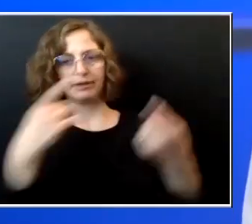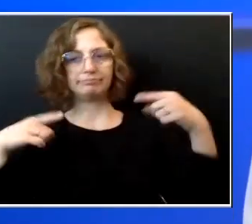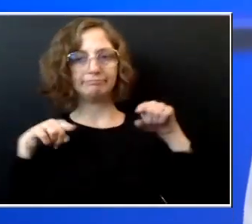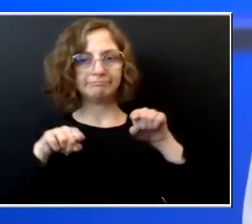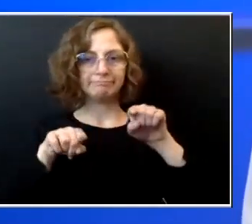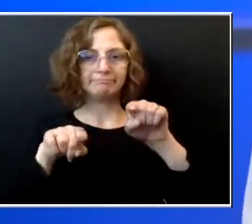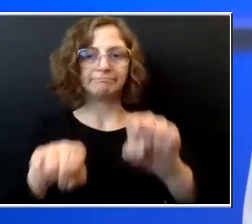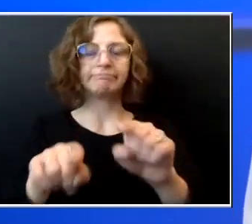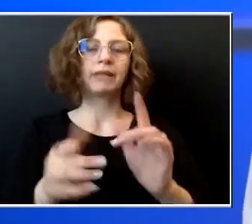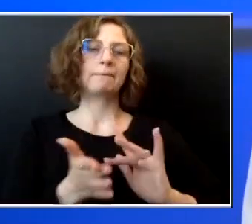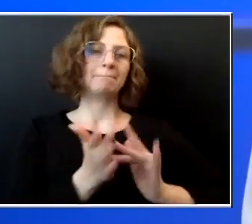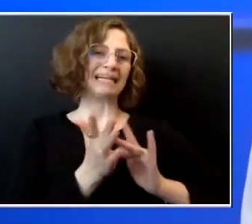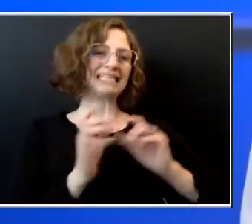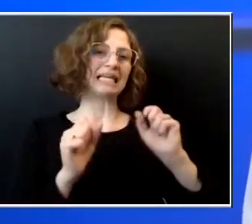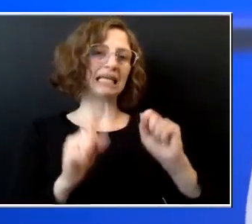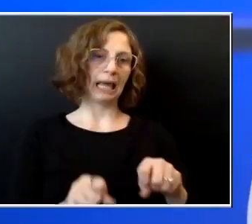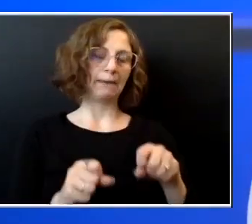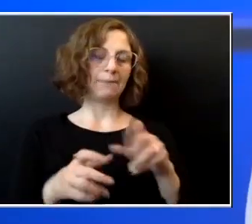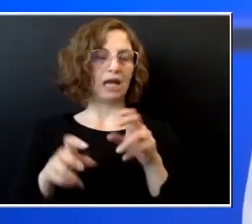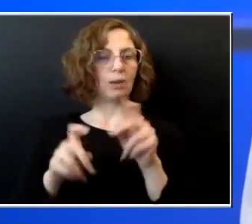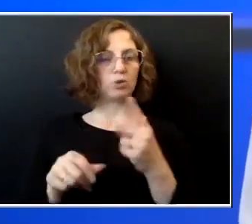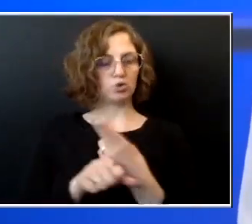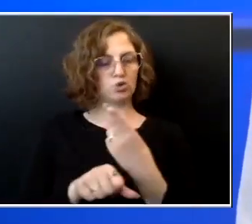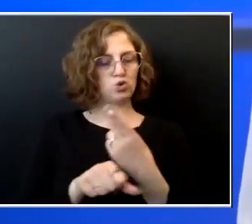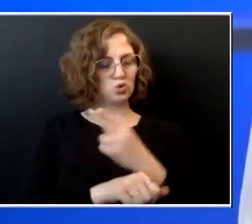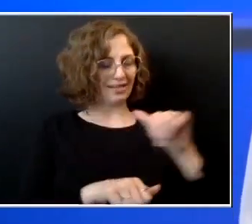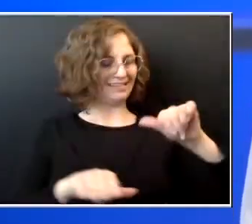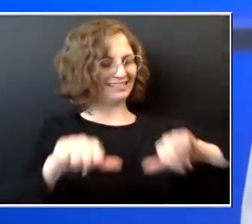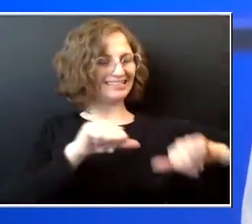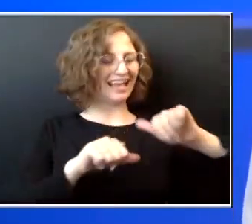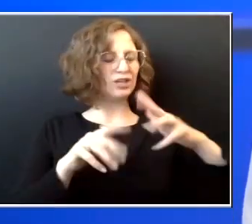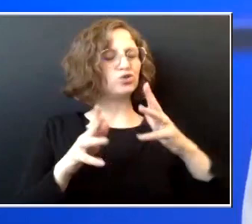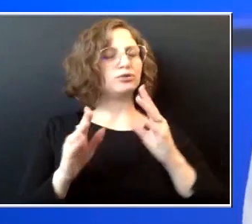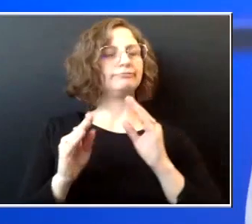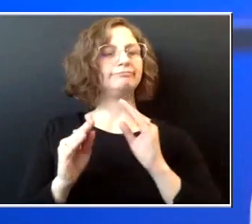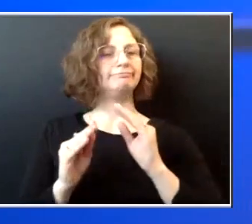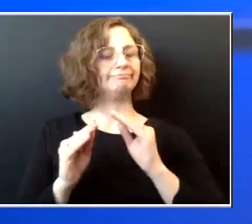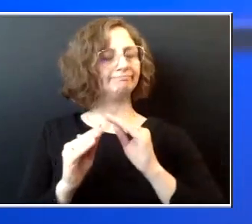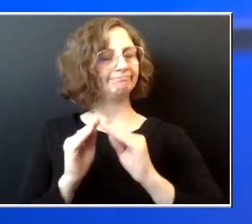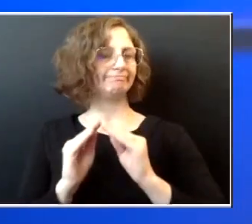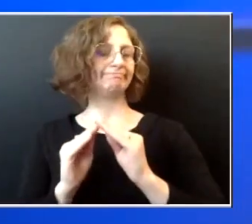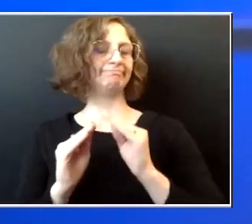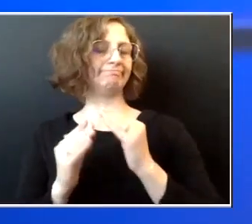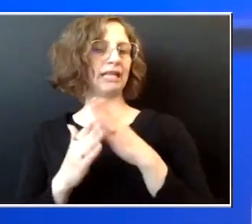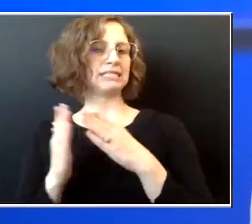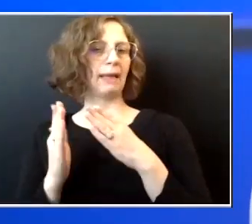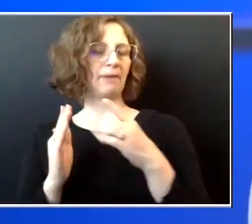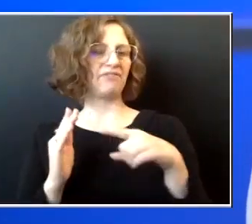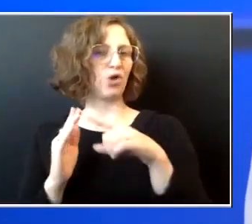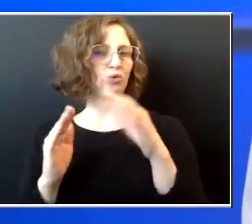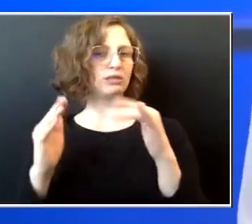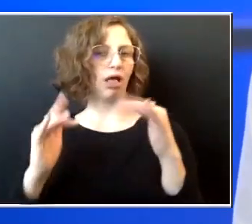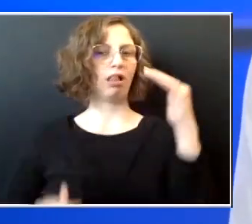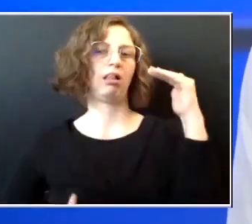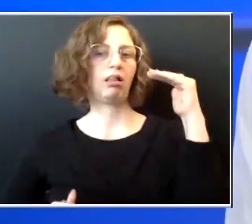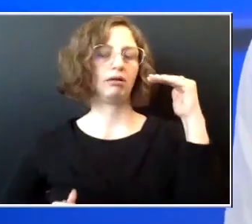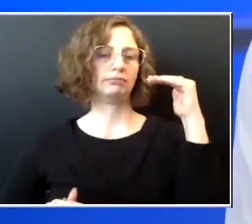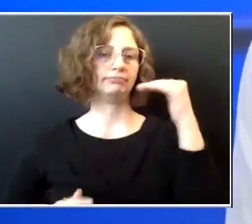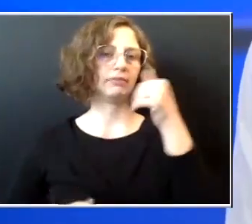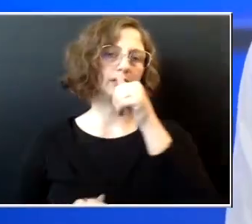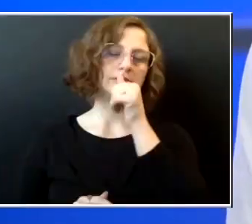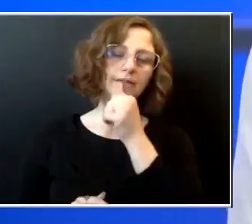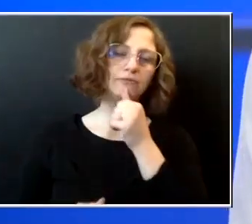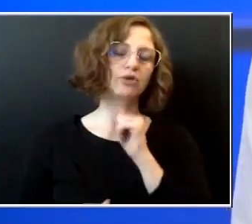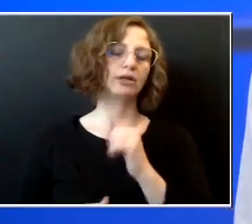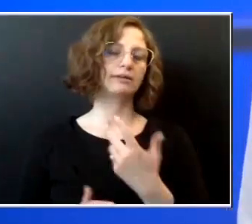use the leverage of science to kind of rectify some of those some of the worst places where we see suffering and